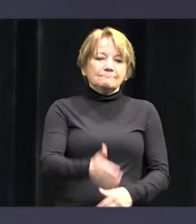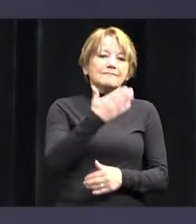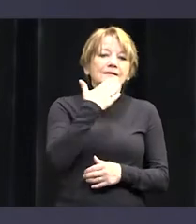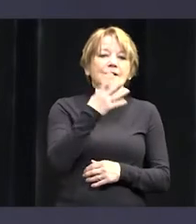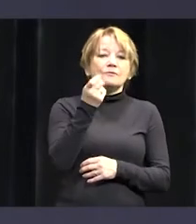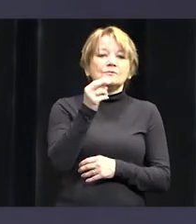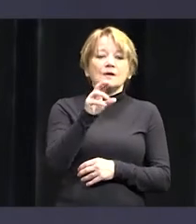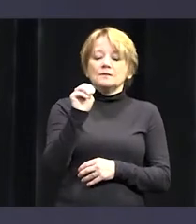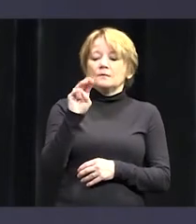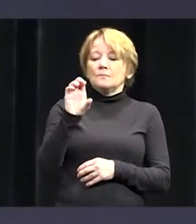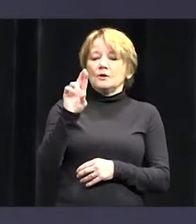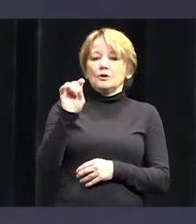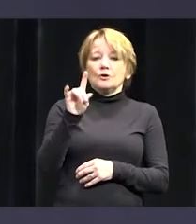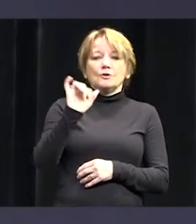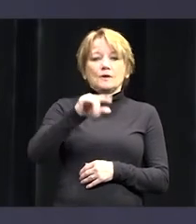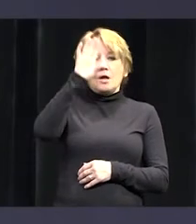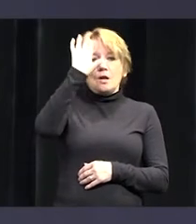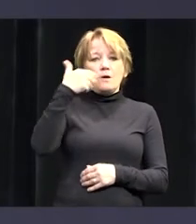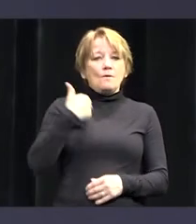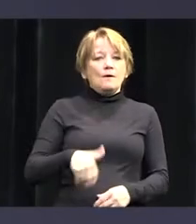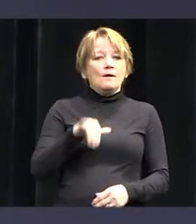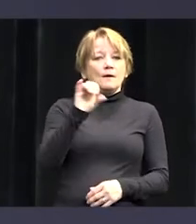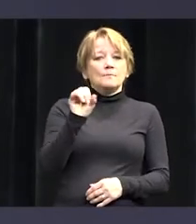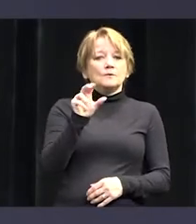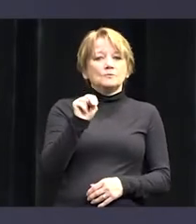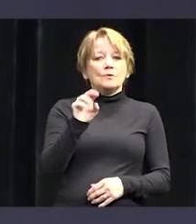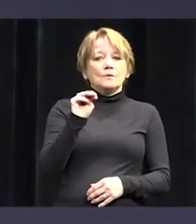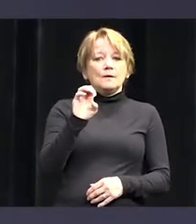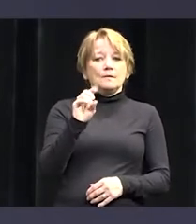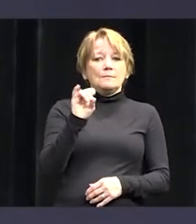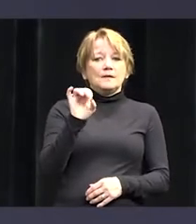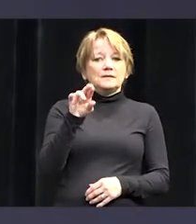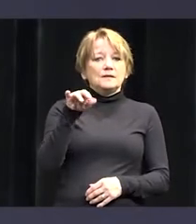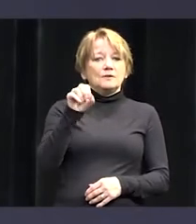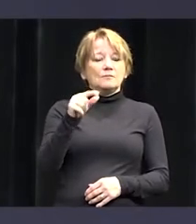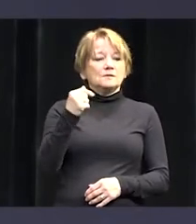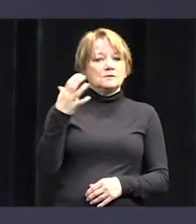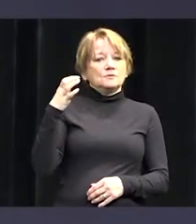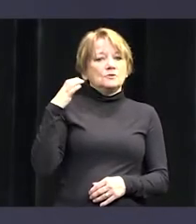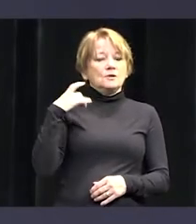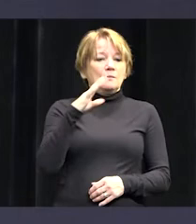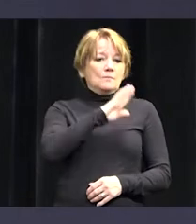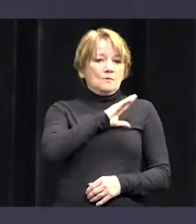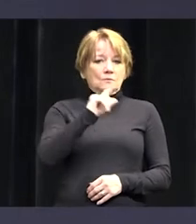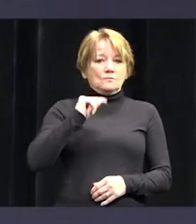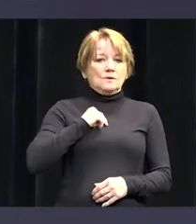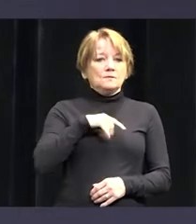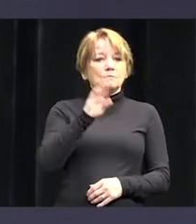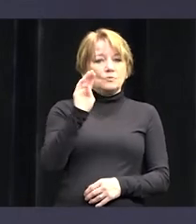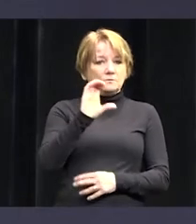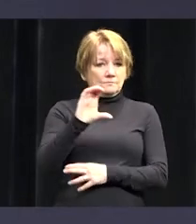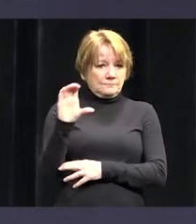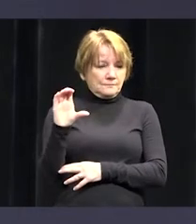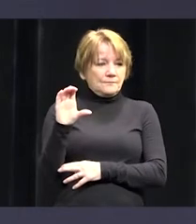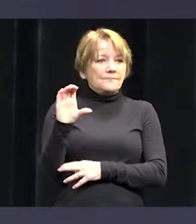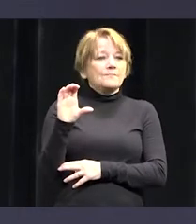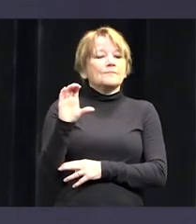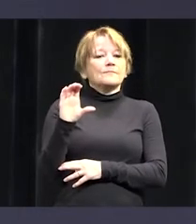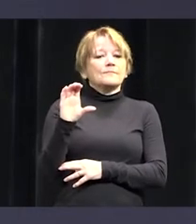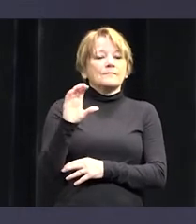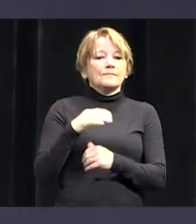thank you dr mccurdy hello i am joan medeiros chair of the board of trustees of bristol community